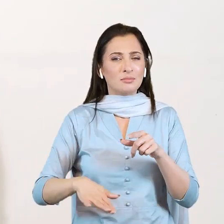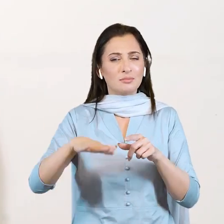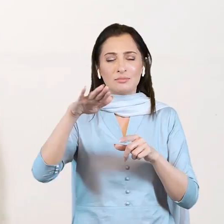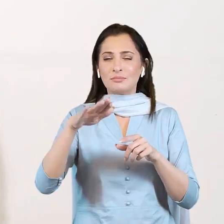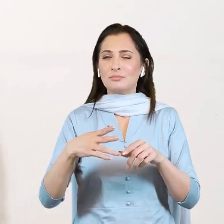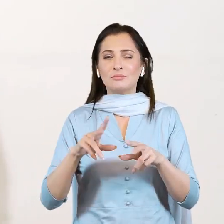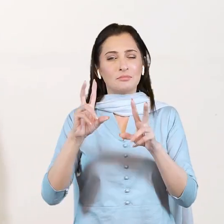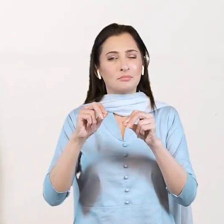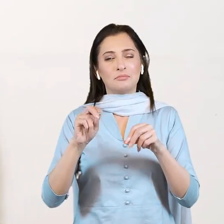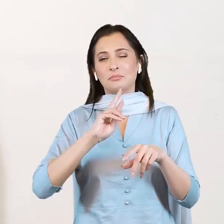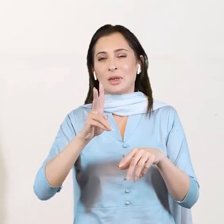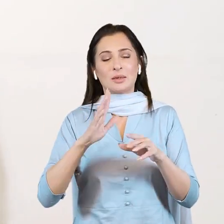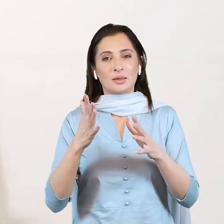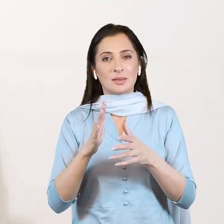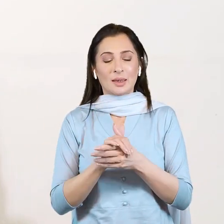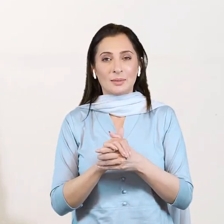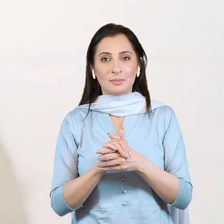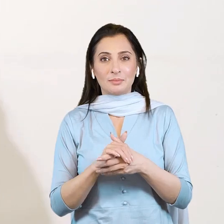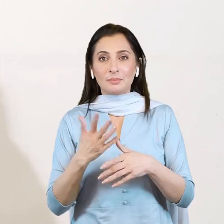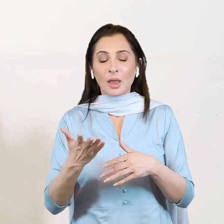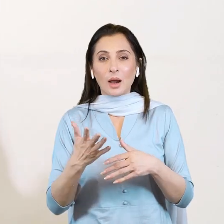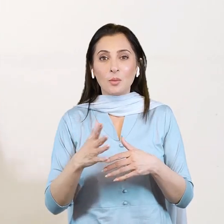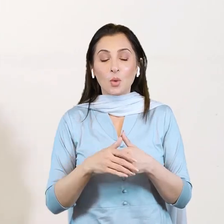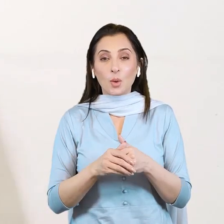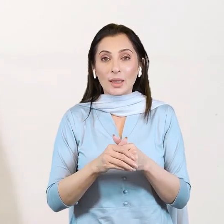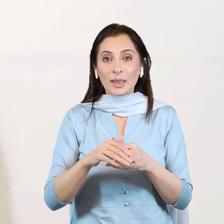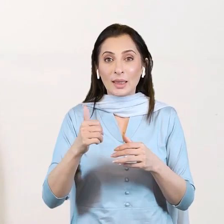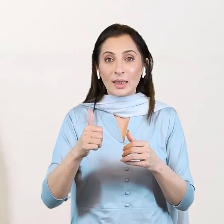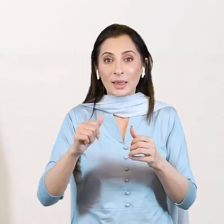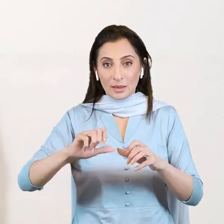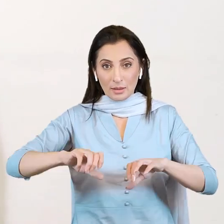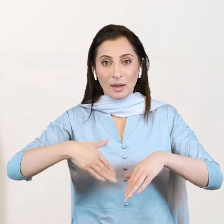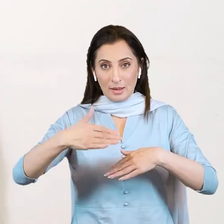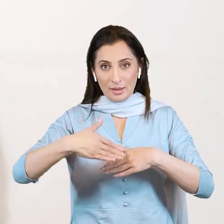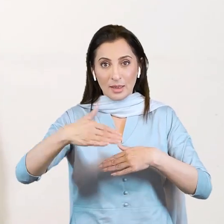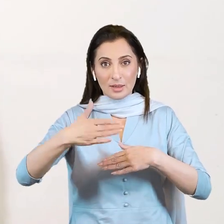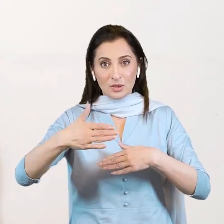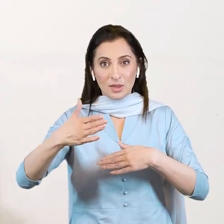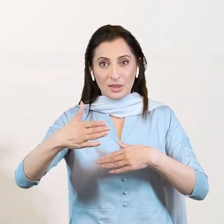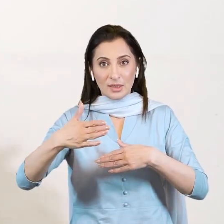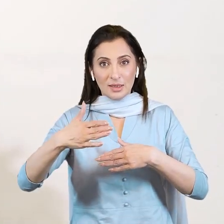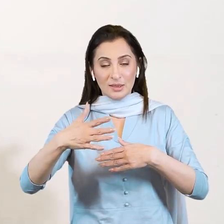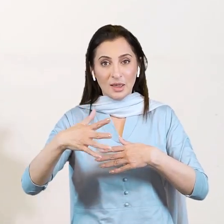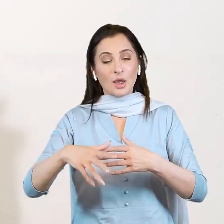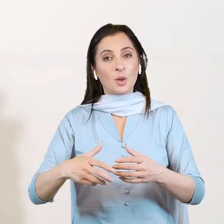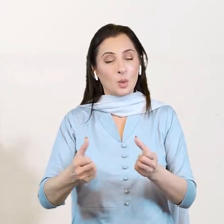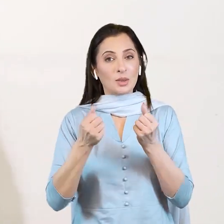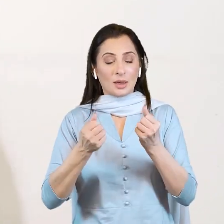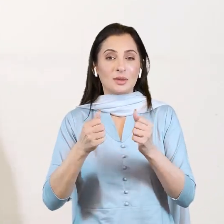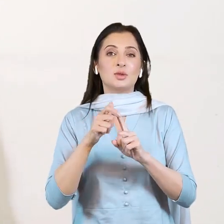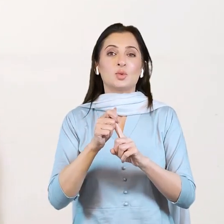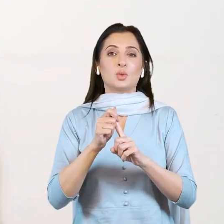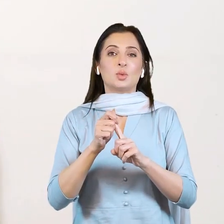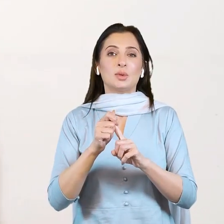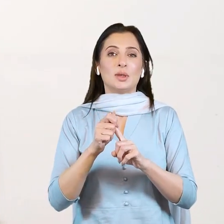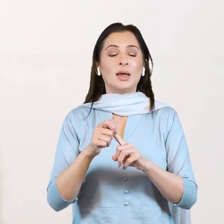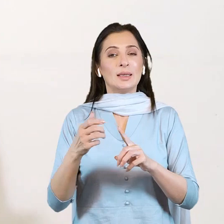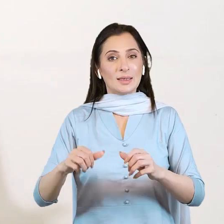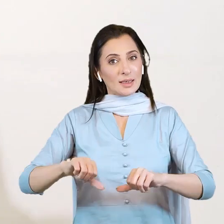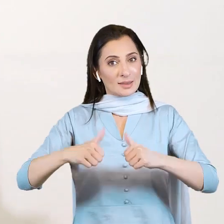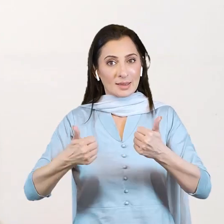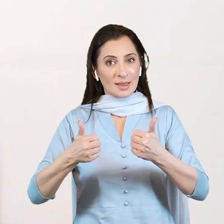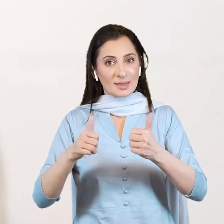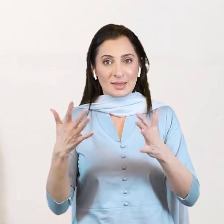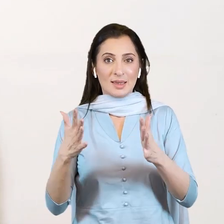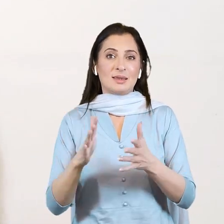knowledge. But in the long run, no matter what field you choose, the fact is that you need to be a leader in